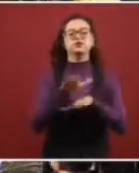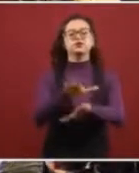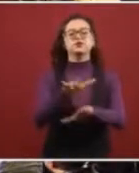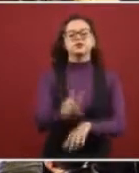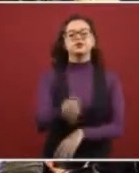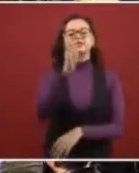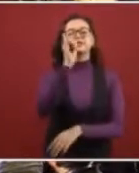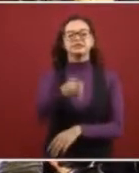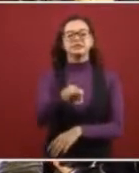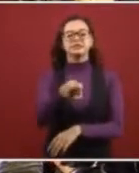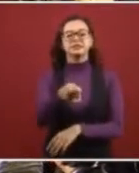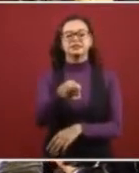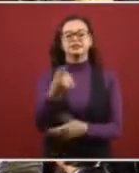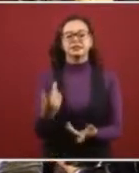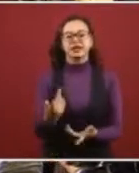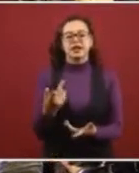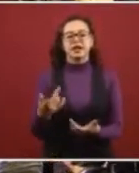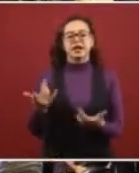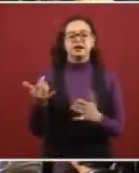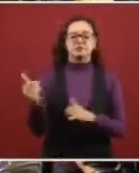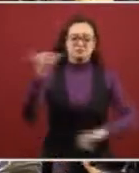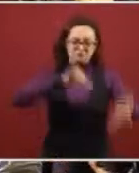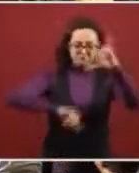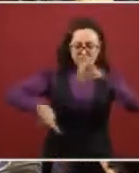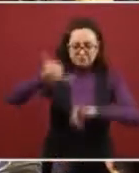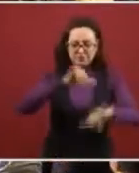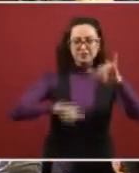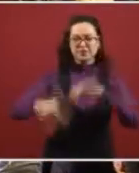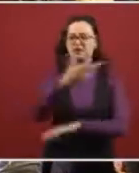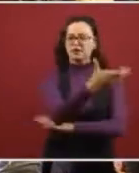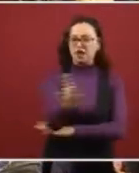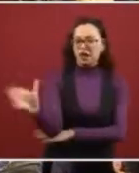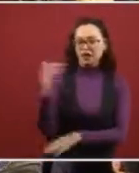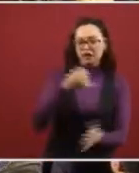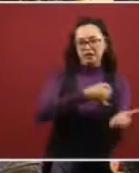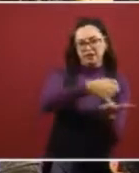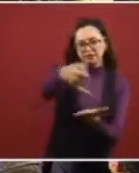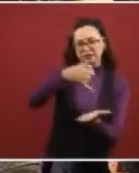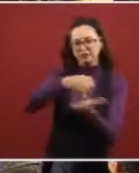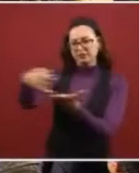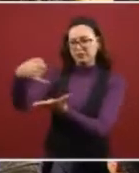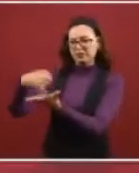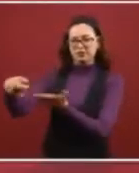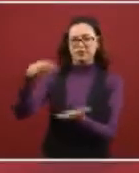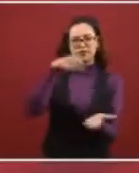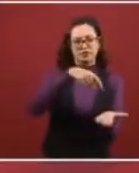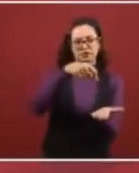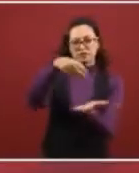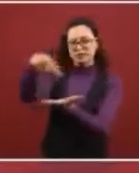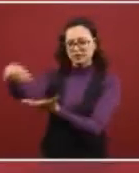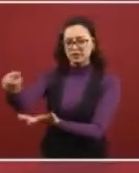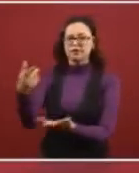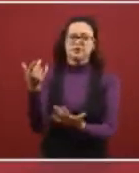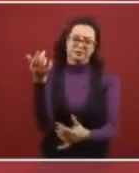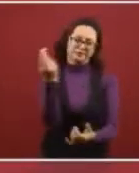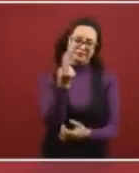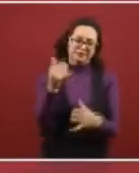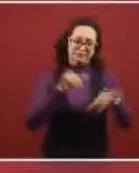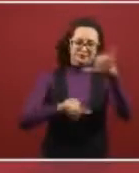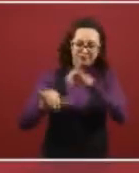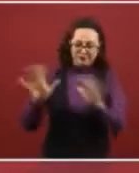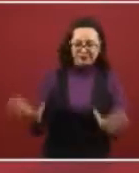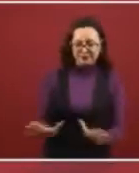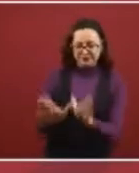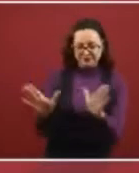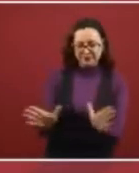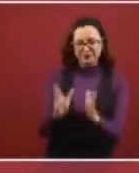to inform regarding the distribution of fertilizers in Guerrero. Llegamos a el acuerdo,